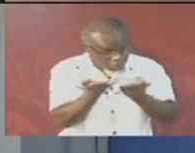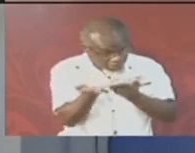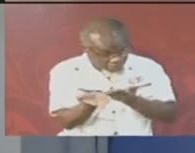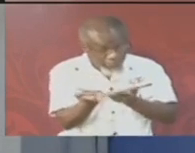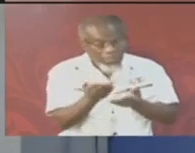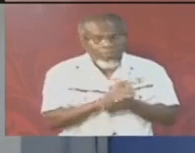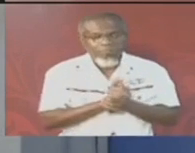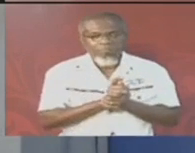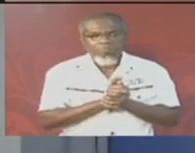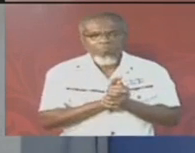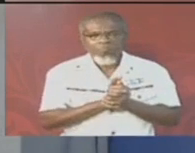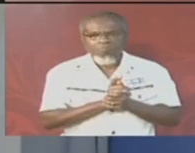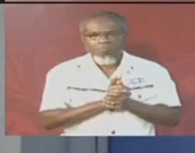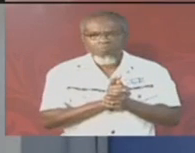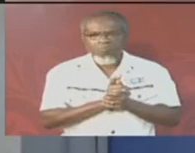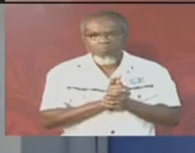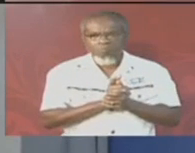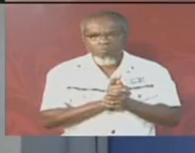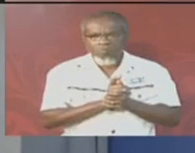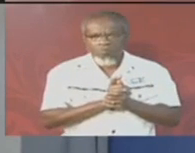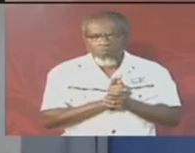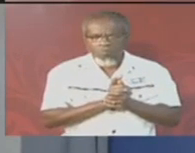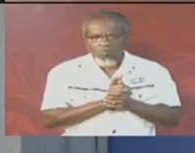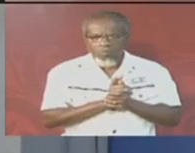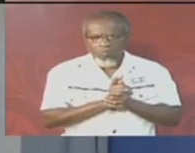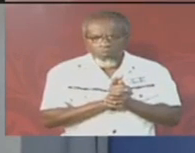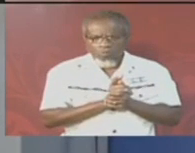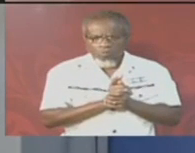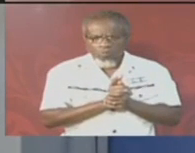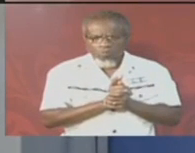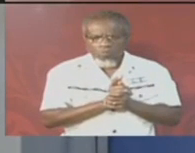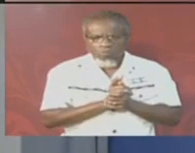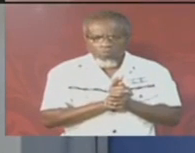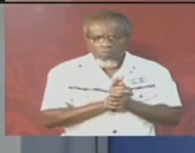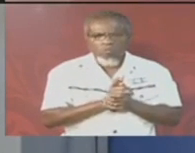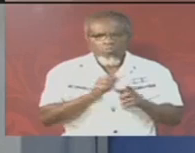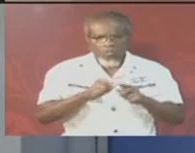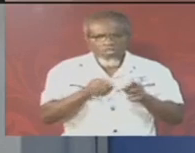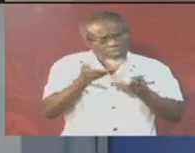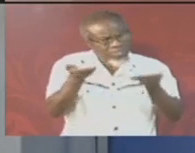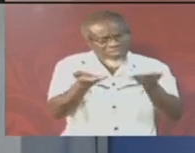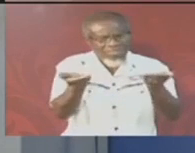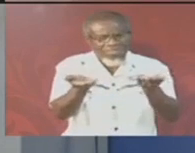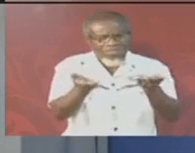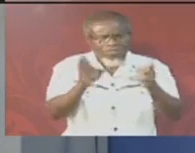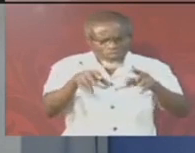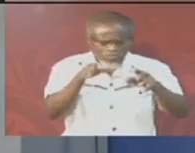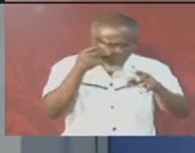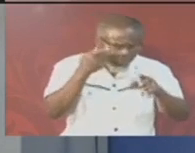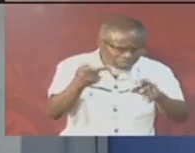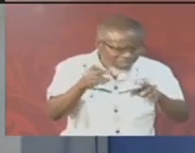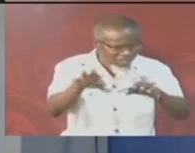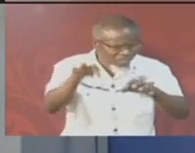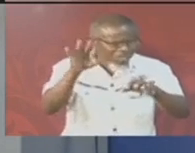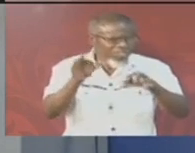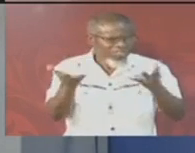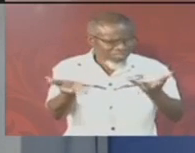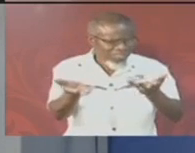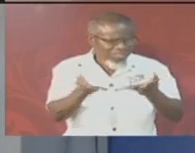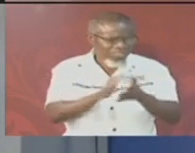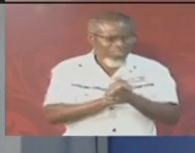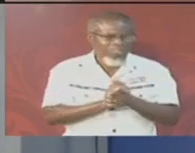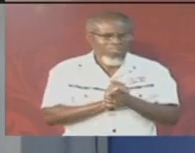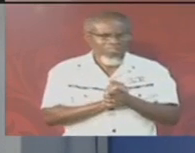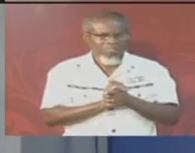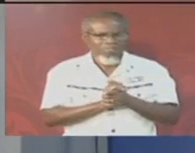our data set was shared. But that data resides on the Ministry of Health website, and the age-sex